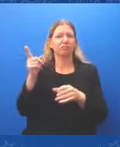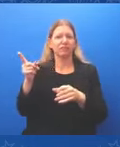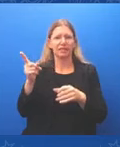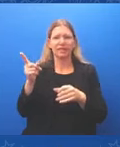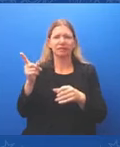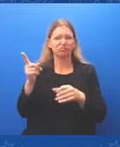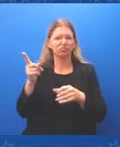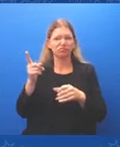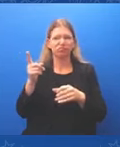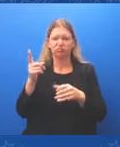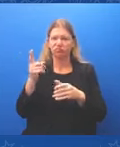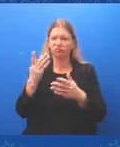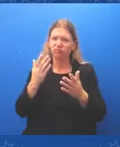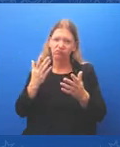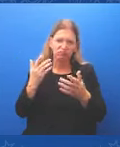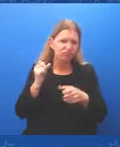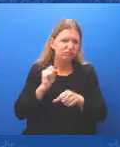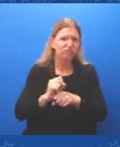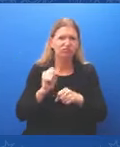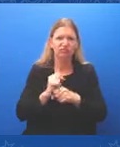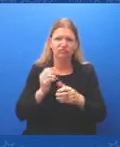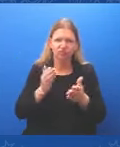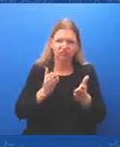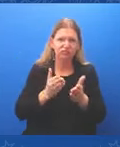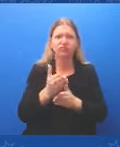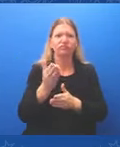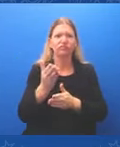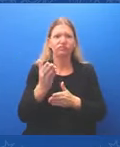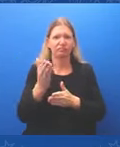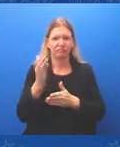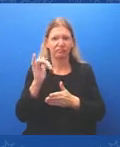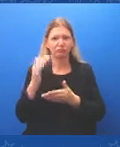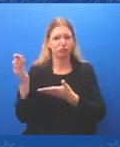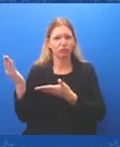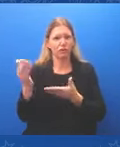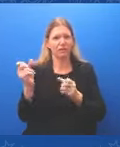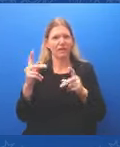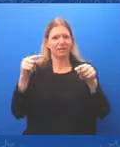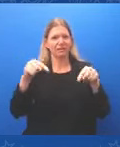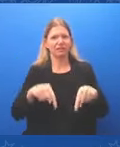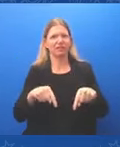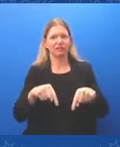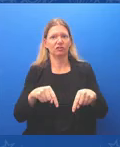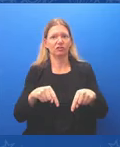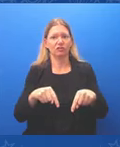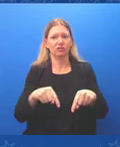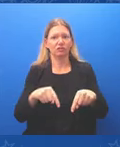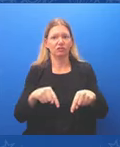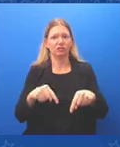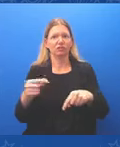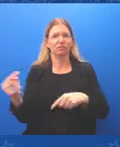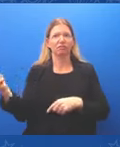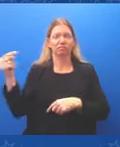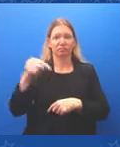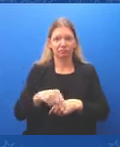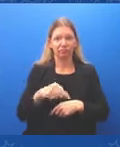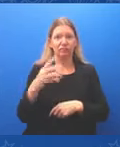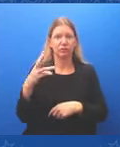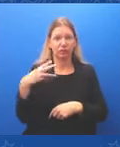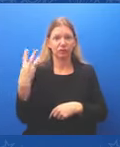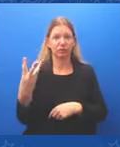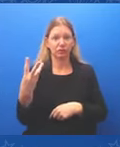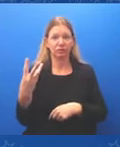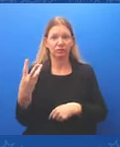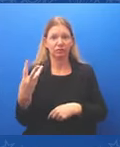but it brought him back here. It kind of threw him as well, back here to Washington. And in the same room 59